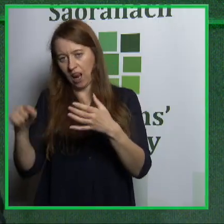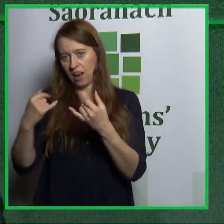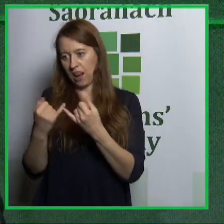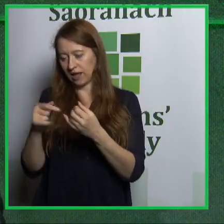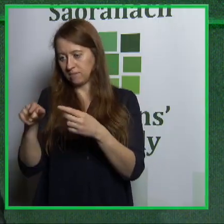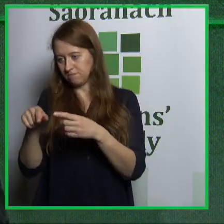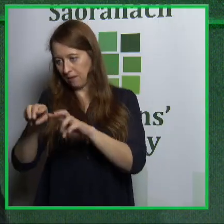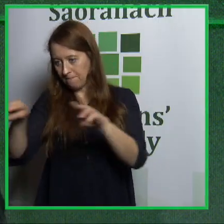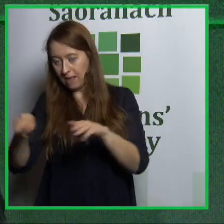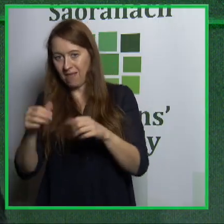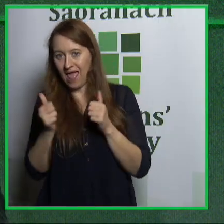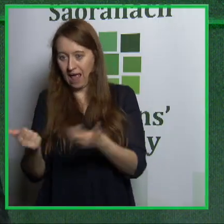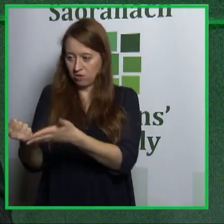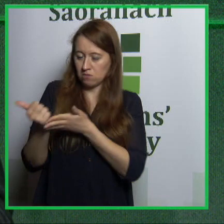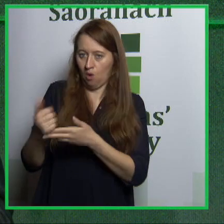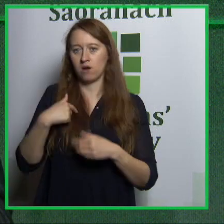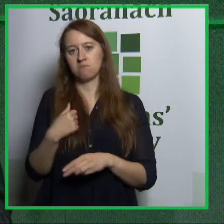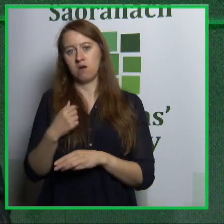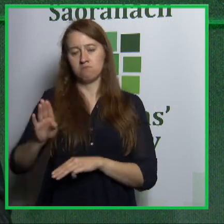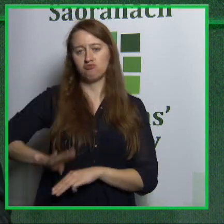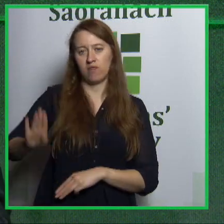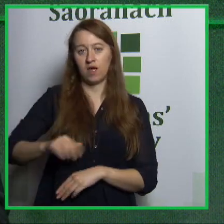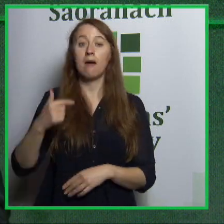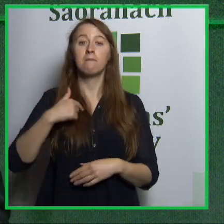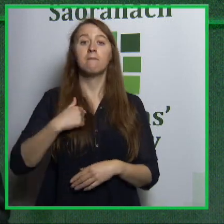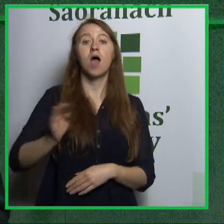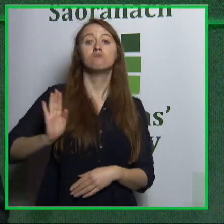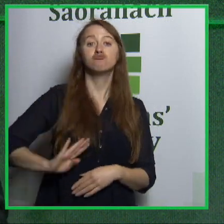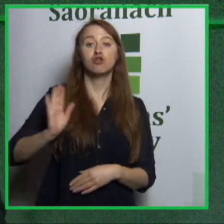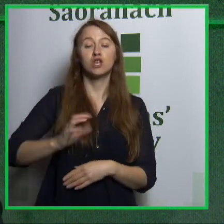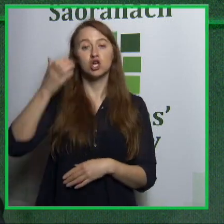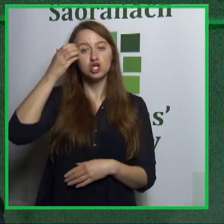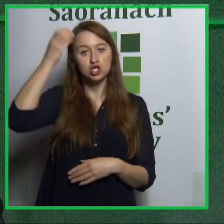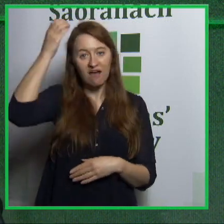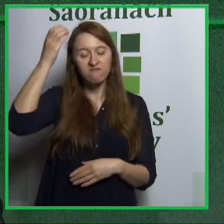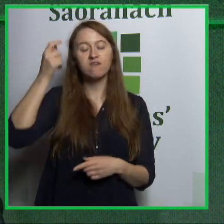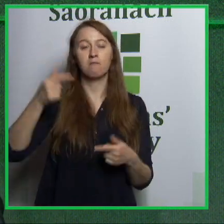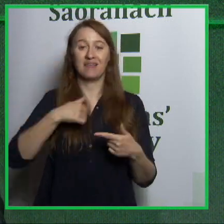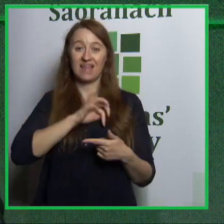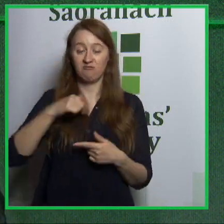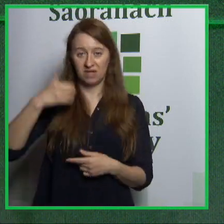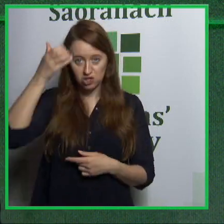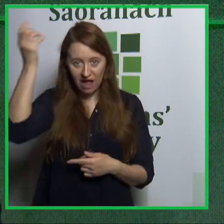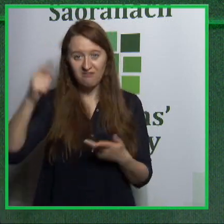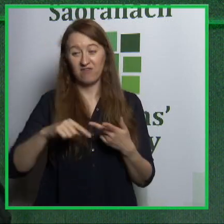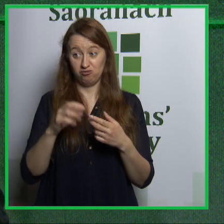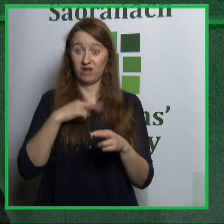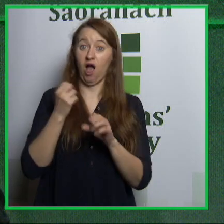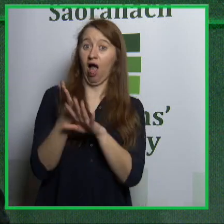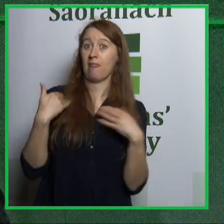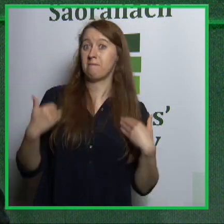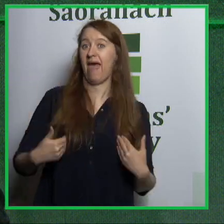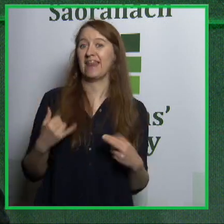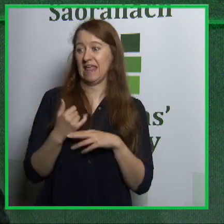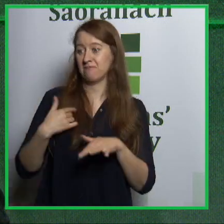live with this in your field. Like my brother was a chef. I'm a chef. Nearly all the men in my family are chefs, save for one. We all grew up as